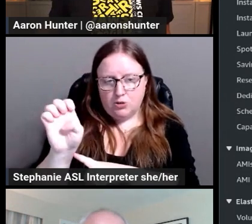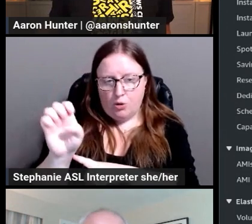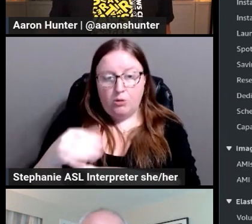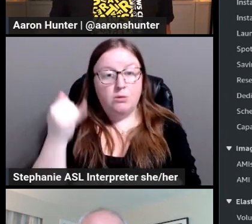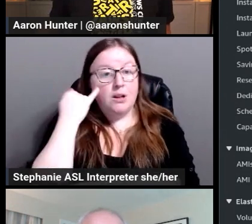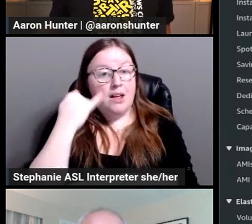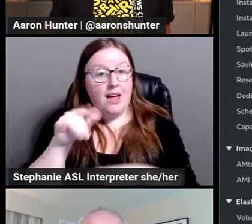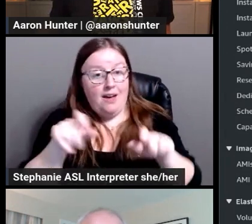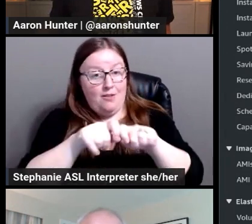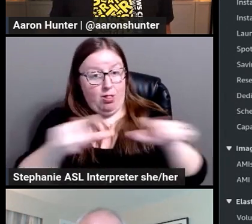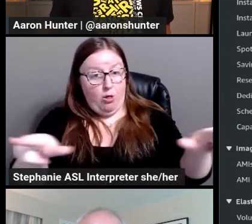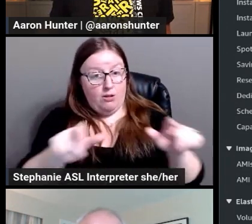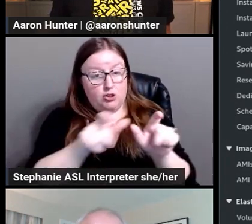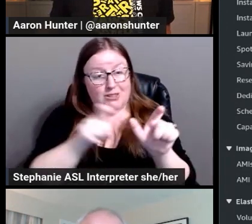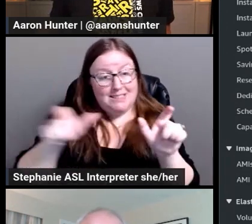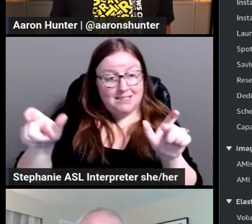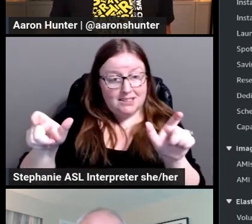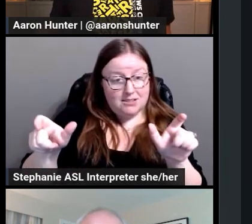an instance,